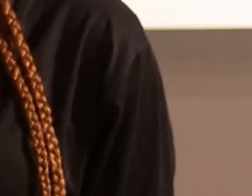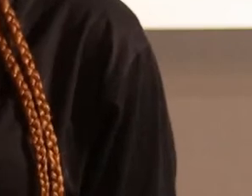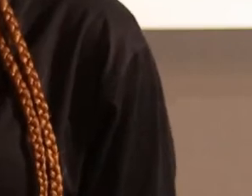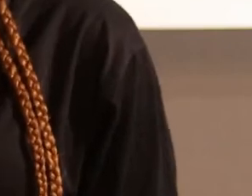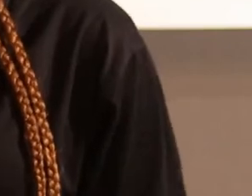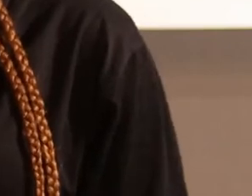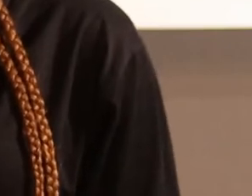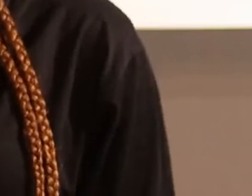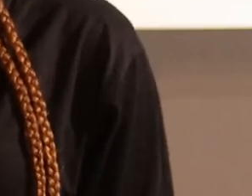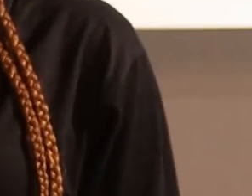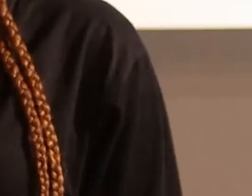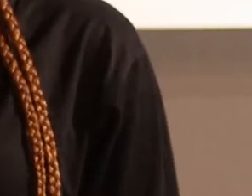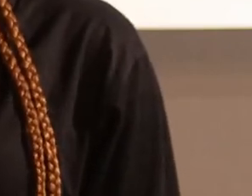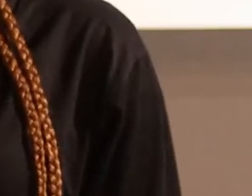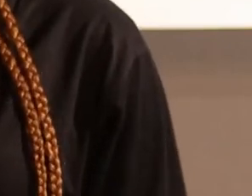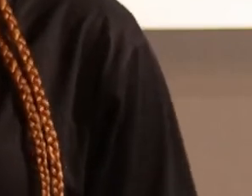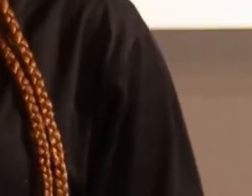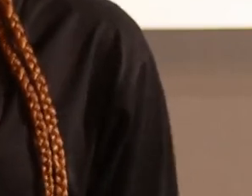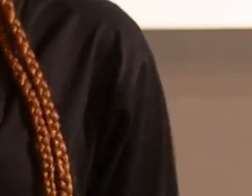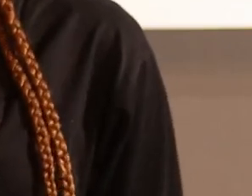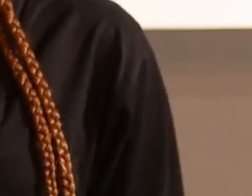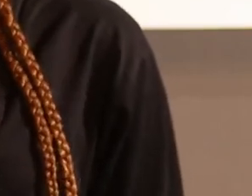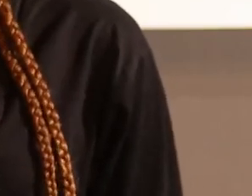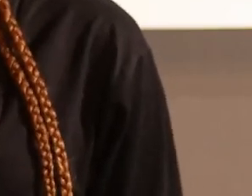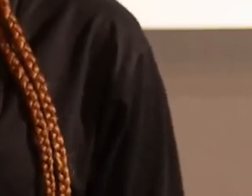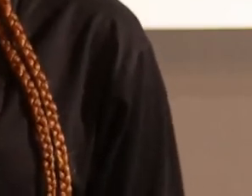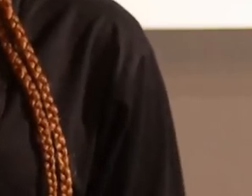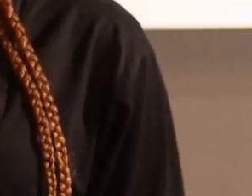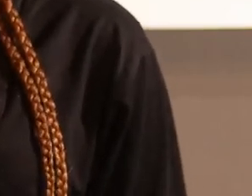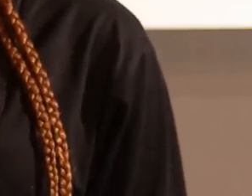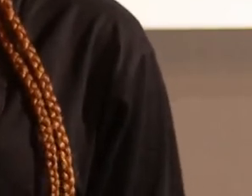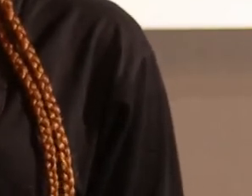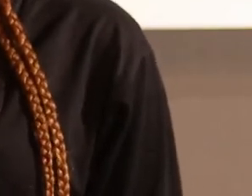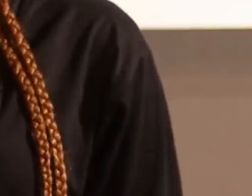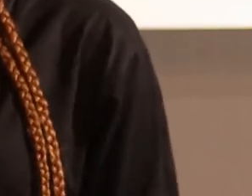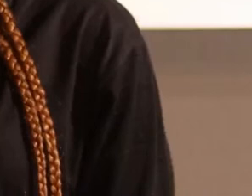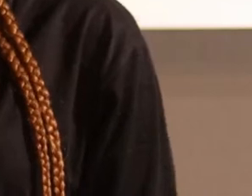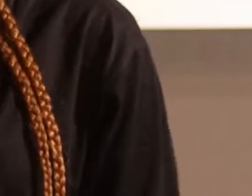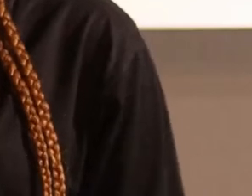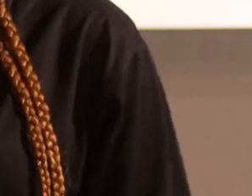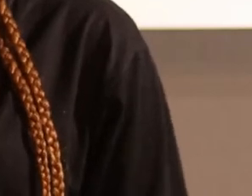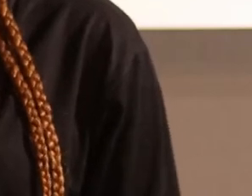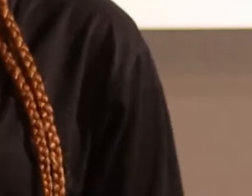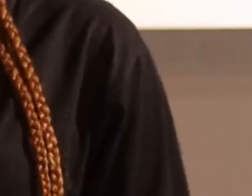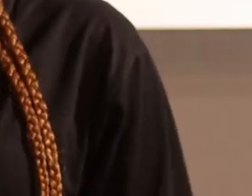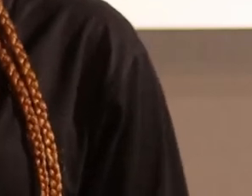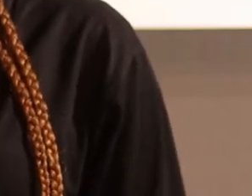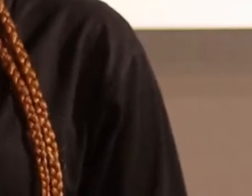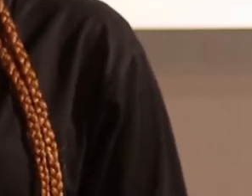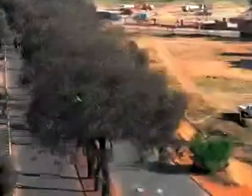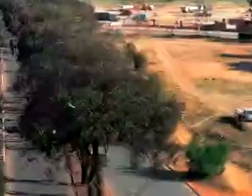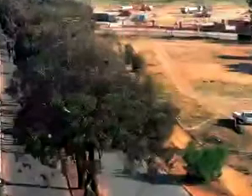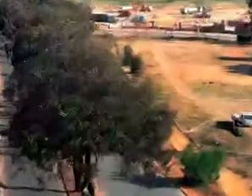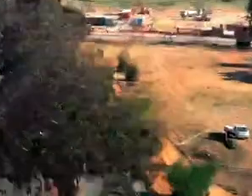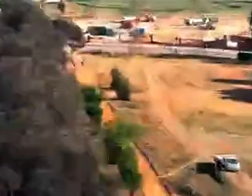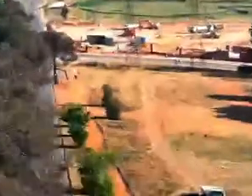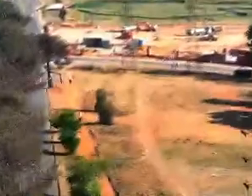We took to the streets of Soweto to find out how this grant is a lifeline for many many children.